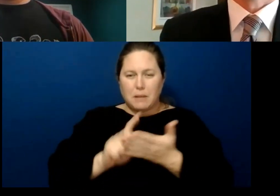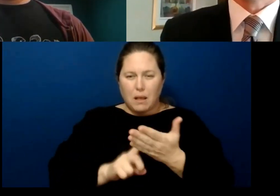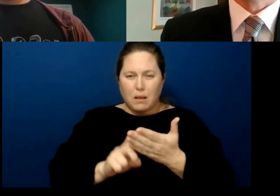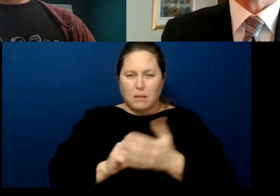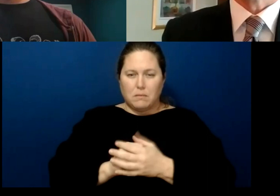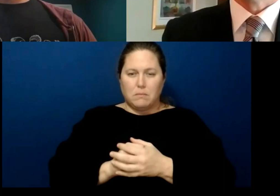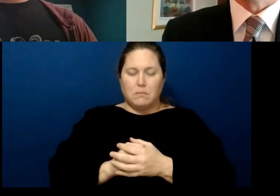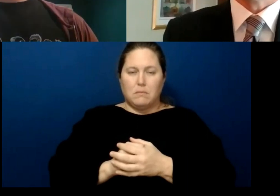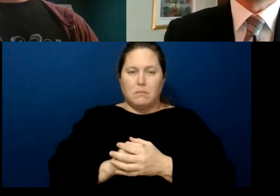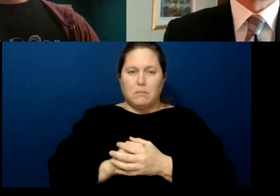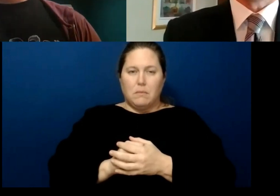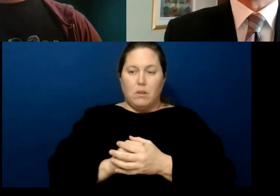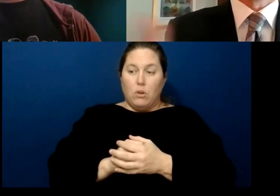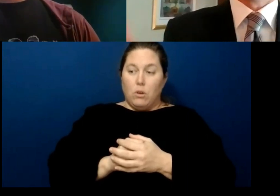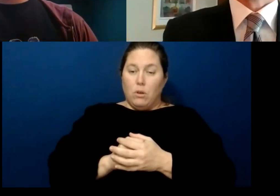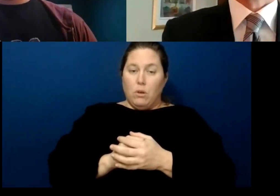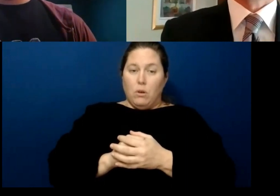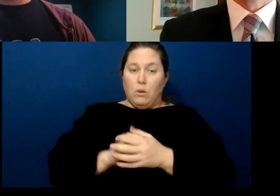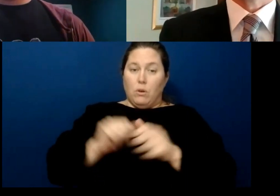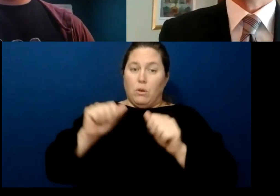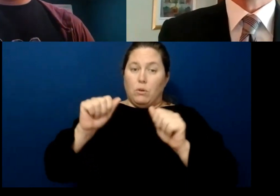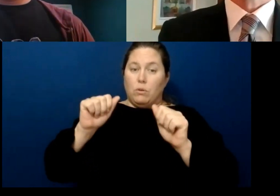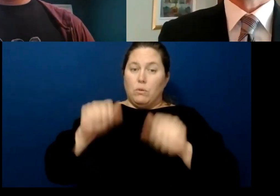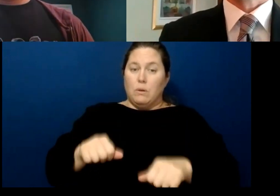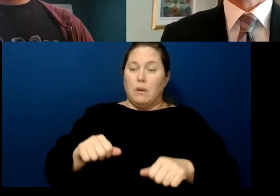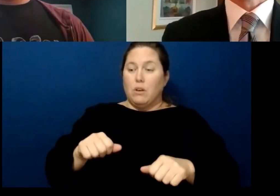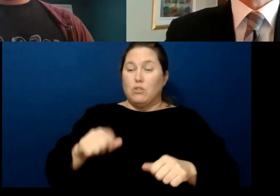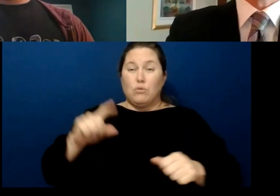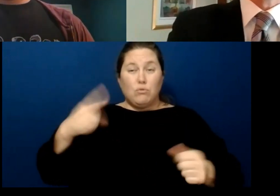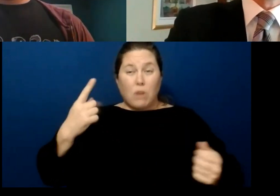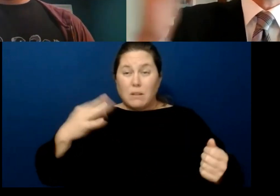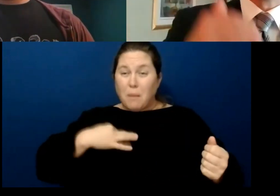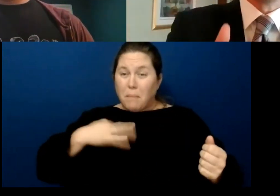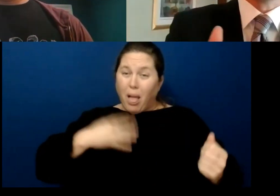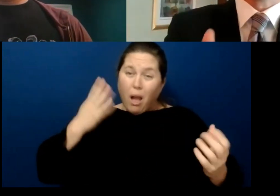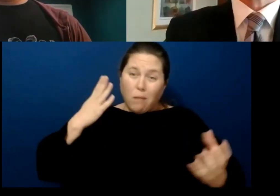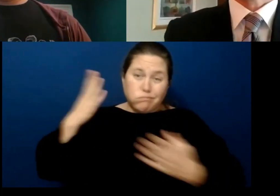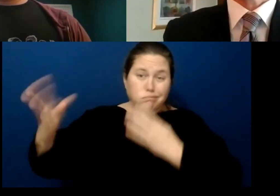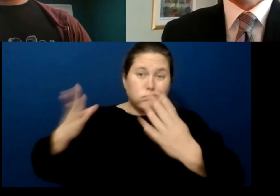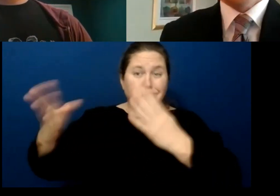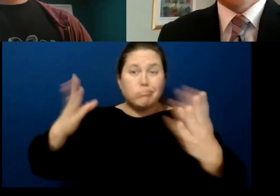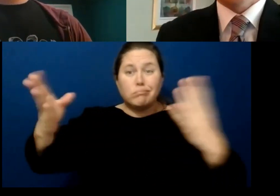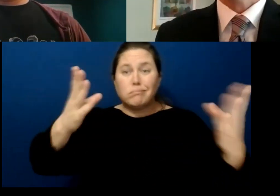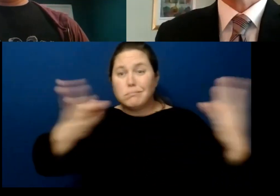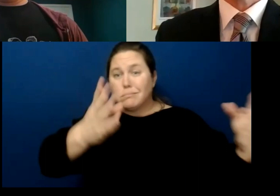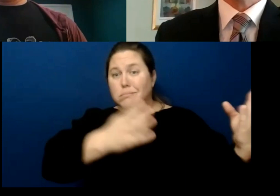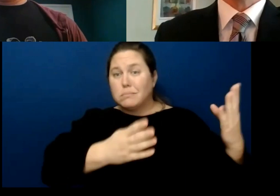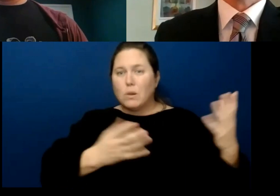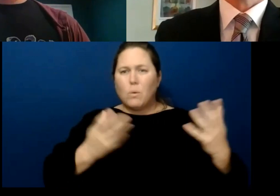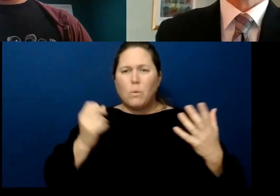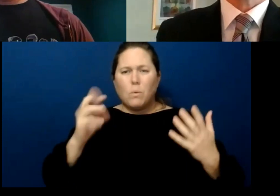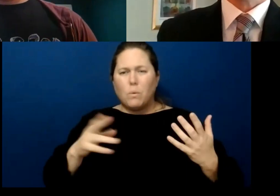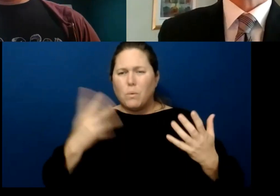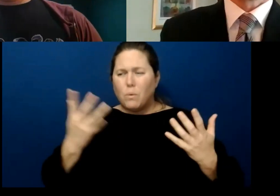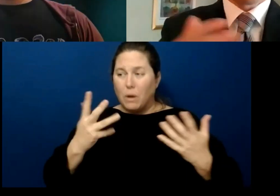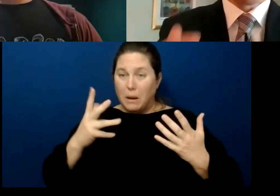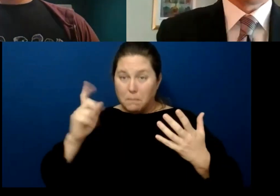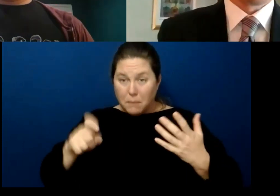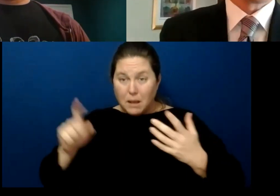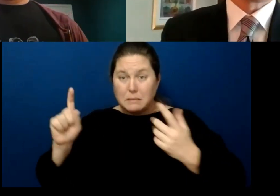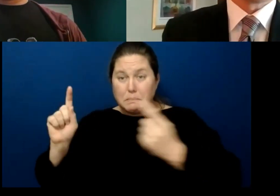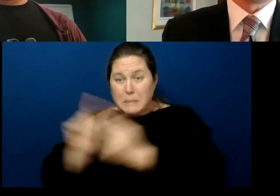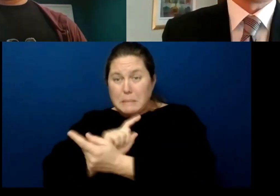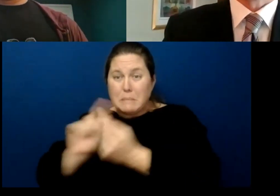of somebody to be considered? Is it just applying like everybody else? Are there communities you can become part of where you get to know people in the space?